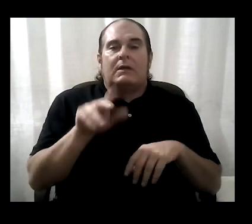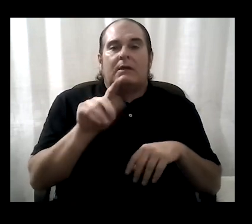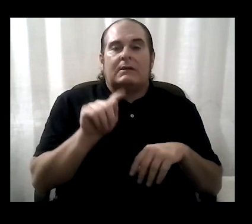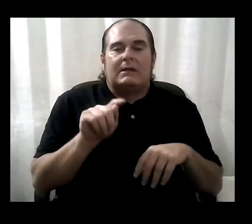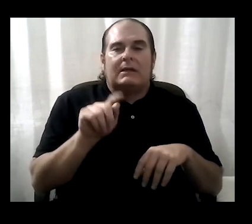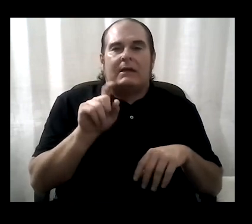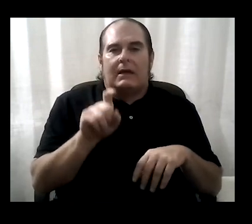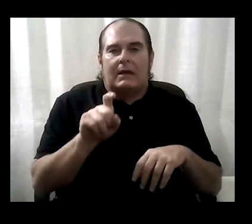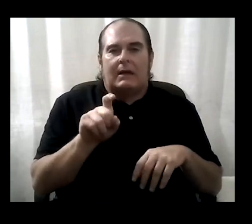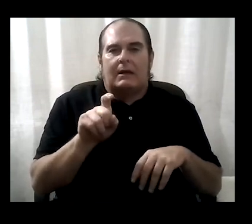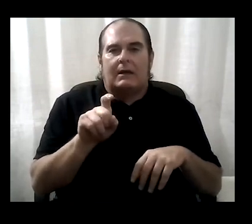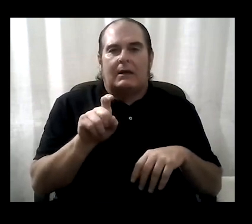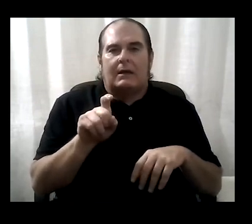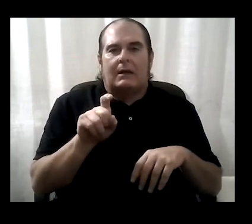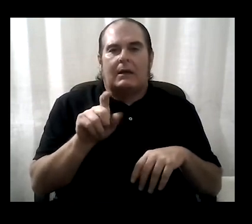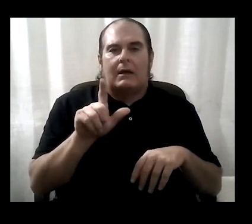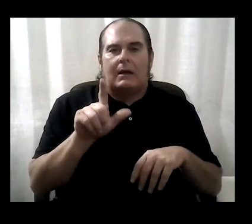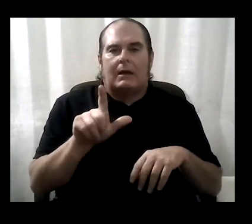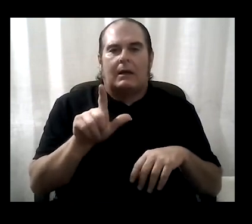is